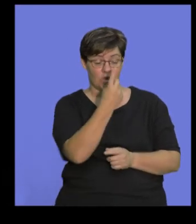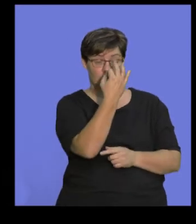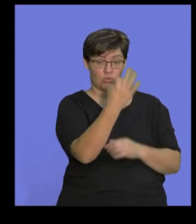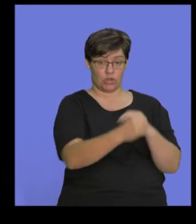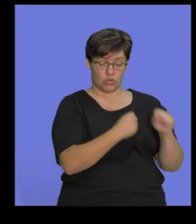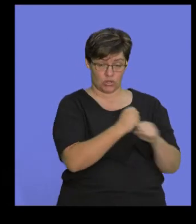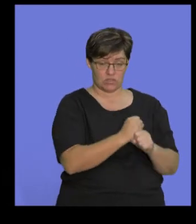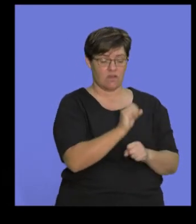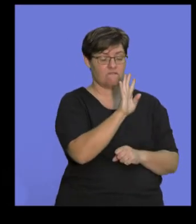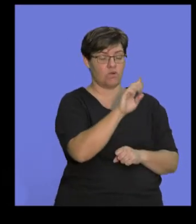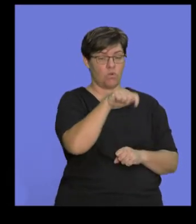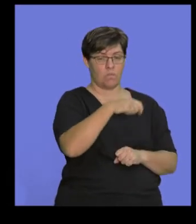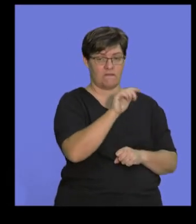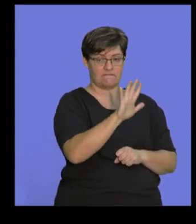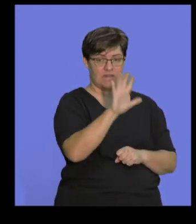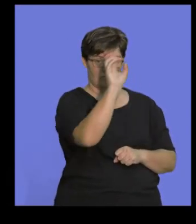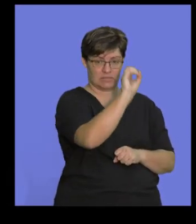interest was